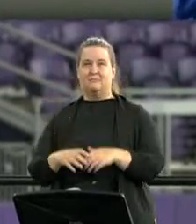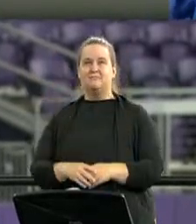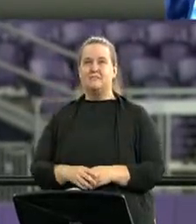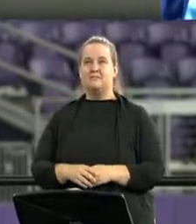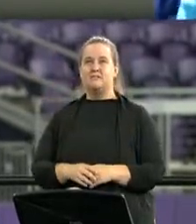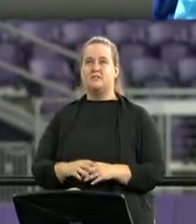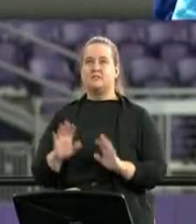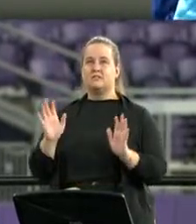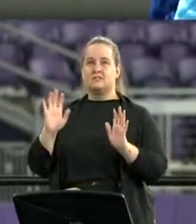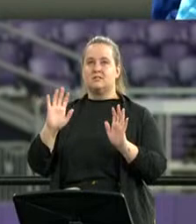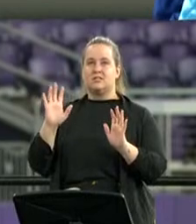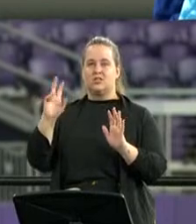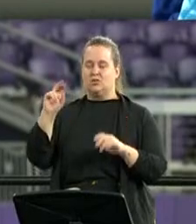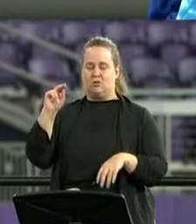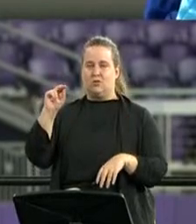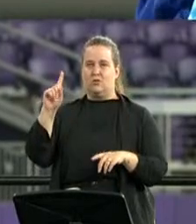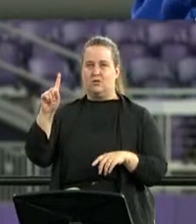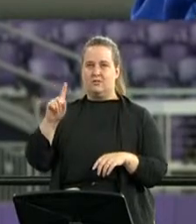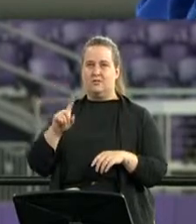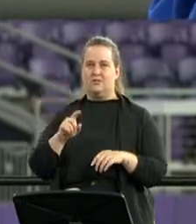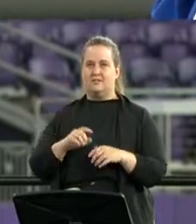No. No?